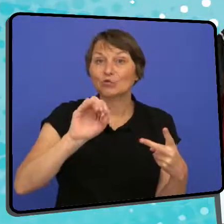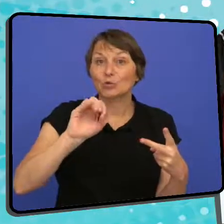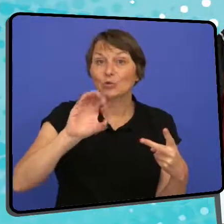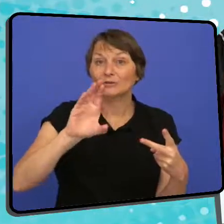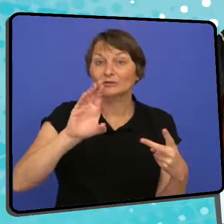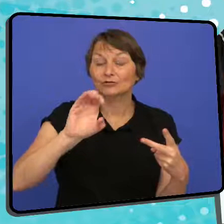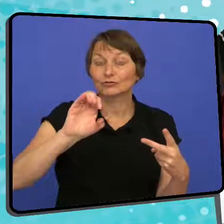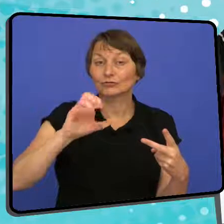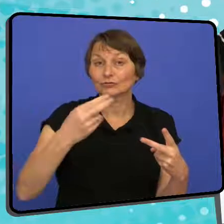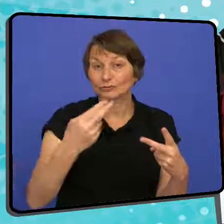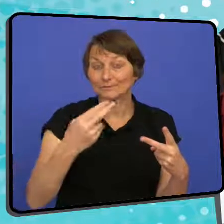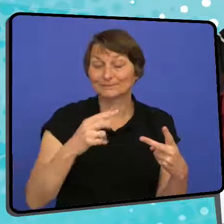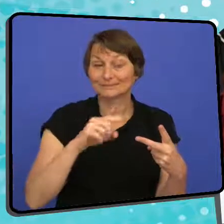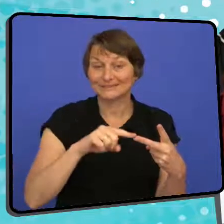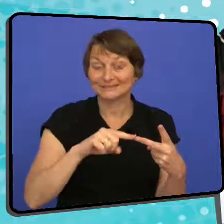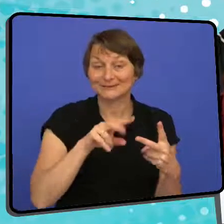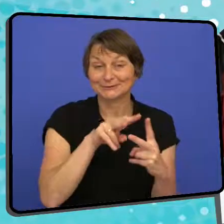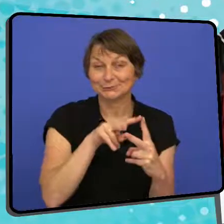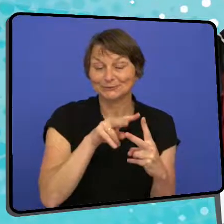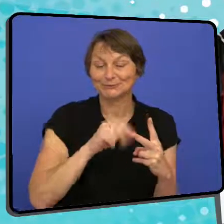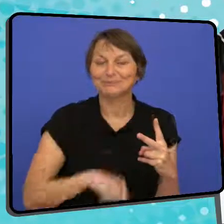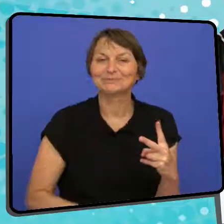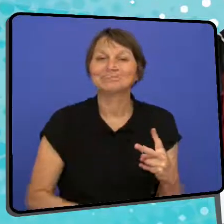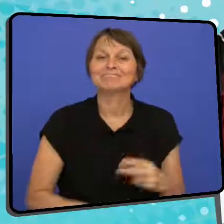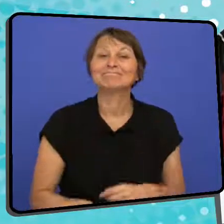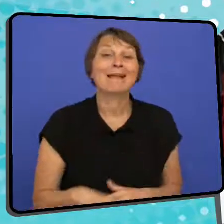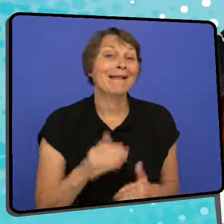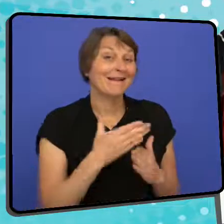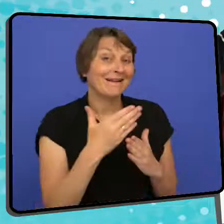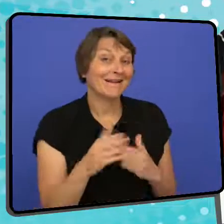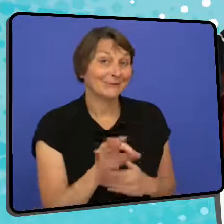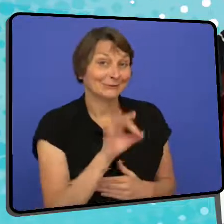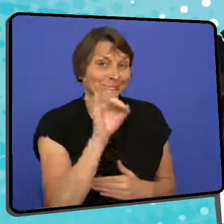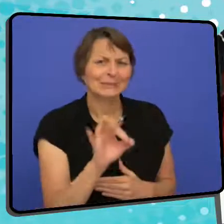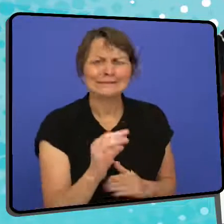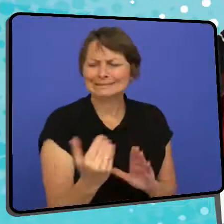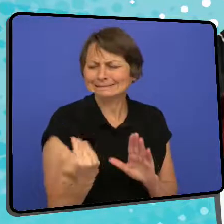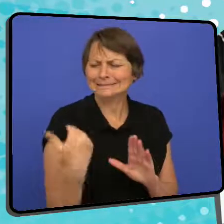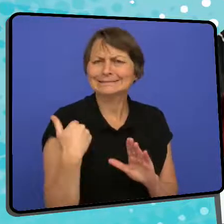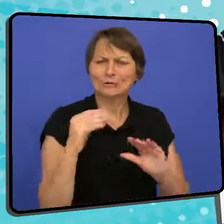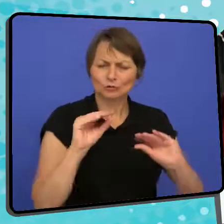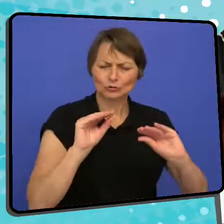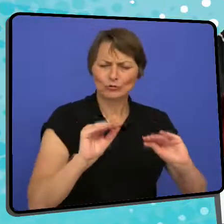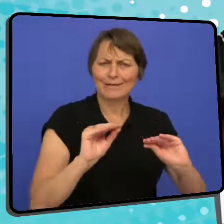So, last question. What training framework did you use last?